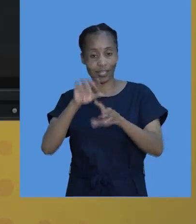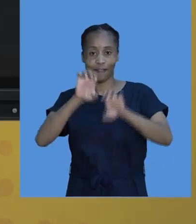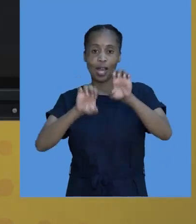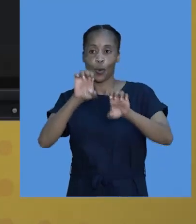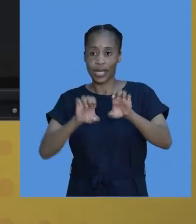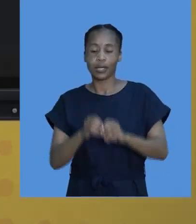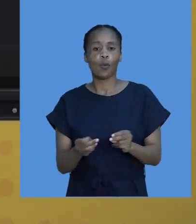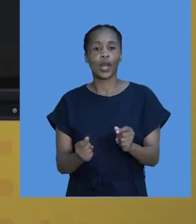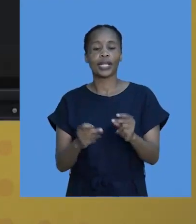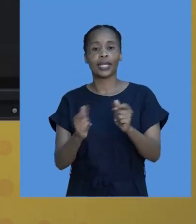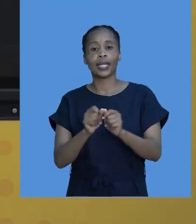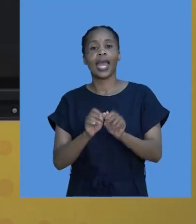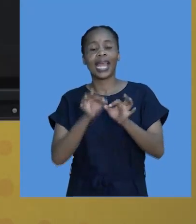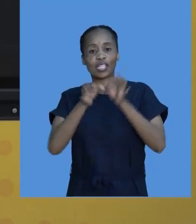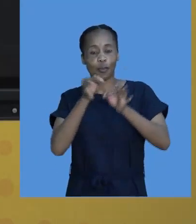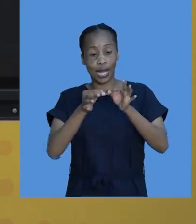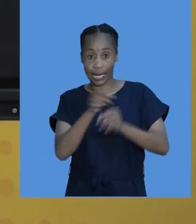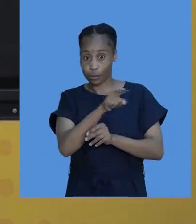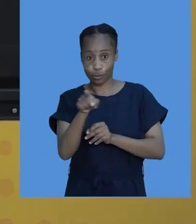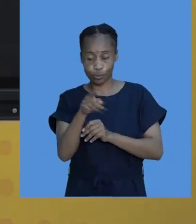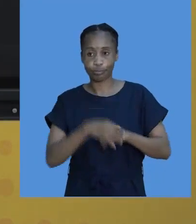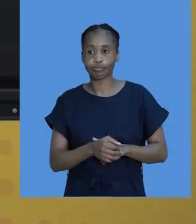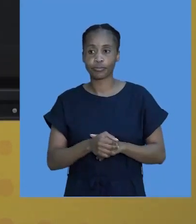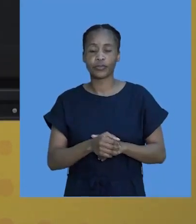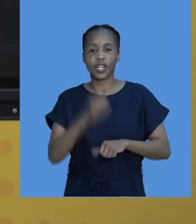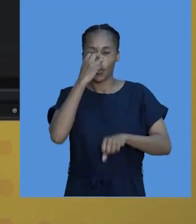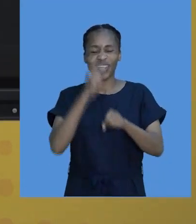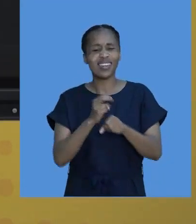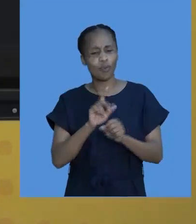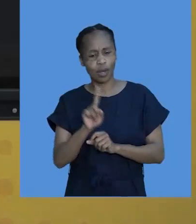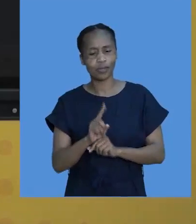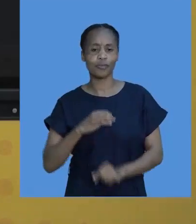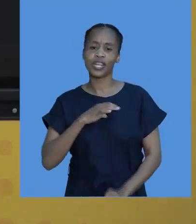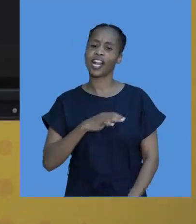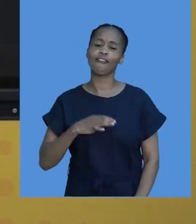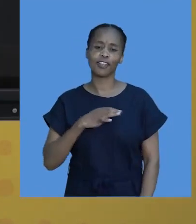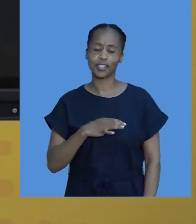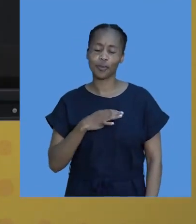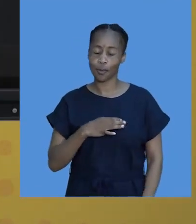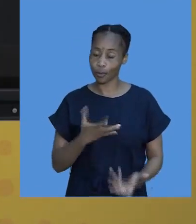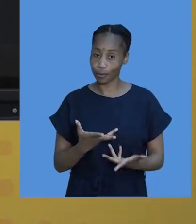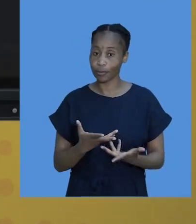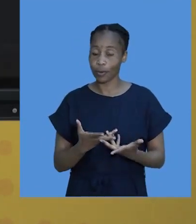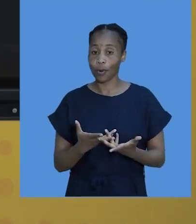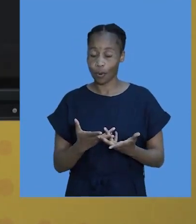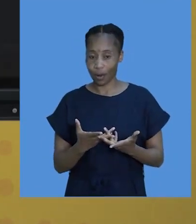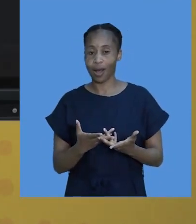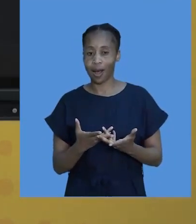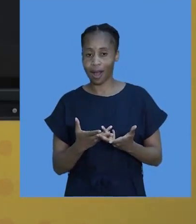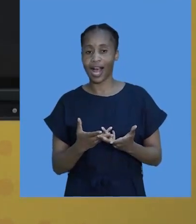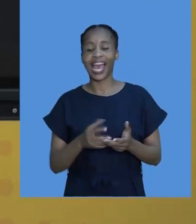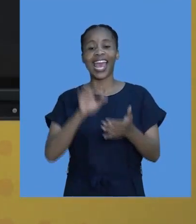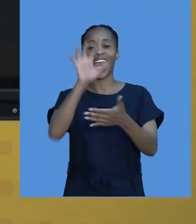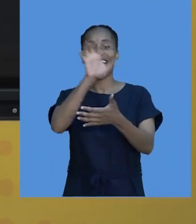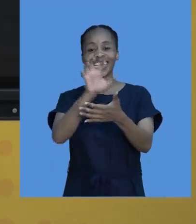need to just explain quickly to you guys that you need to be comfortable with the typical essay questions that you